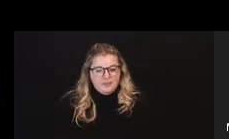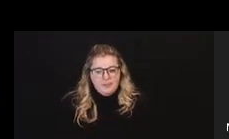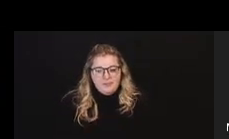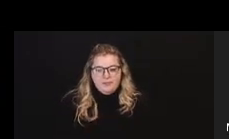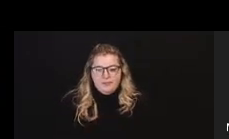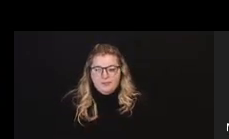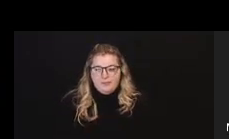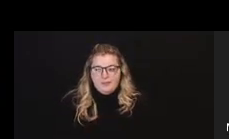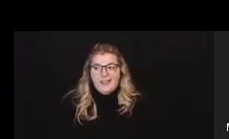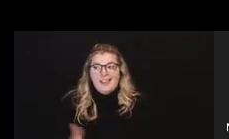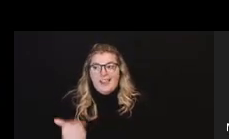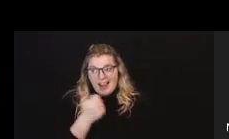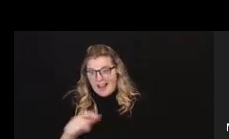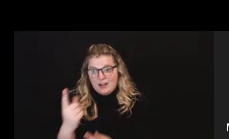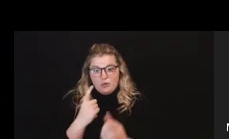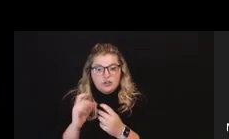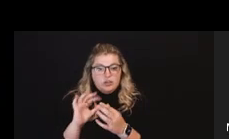Any questions about that?